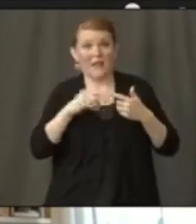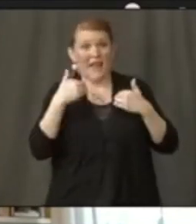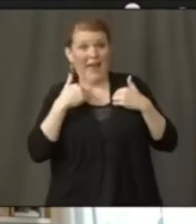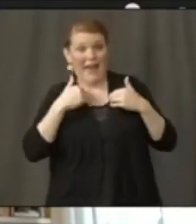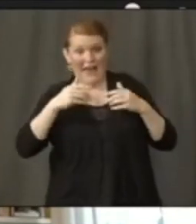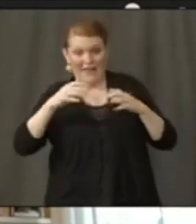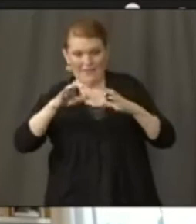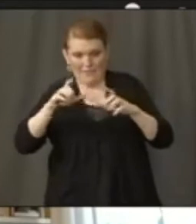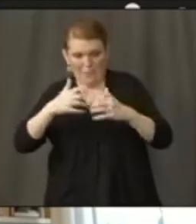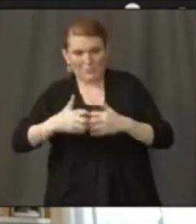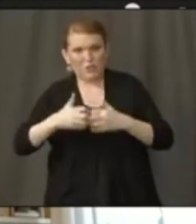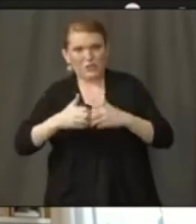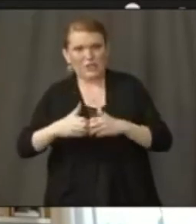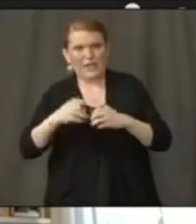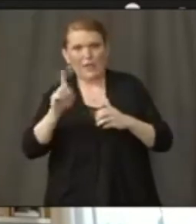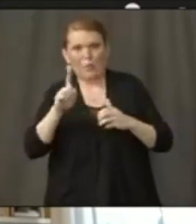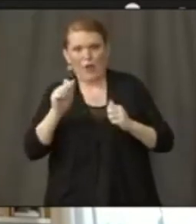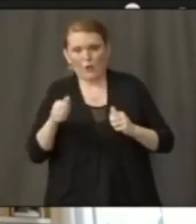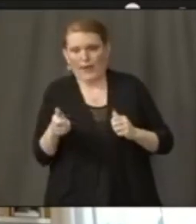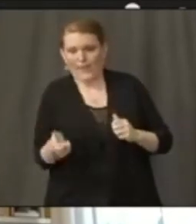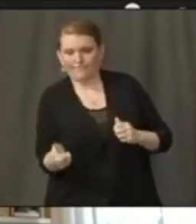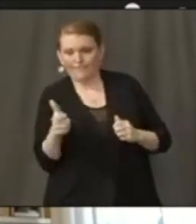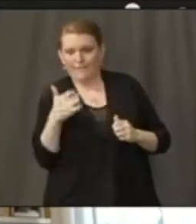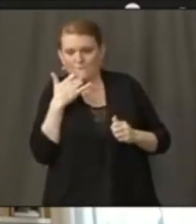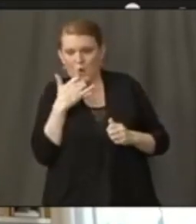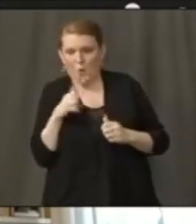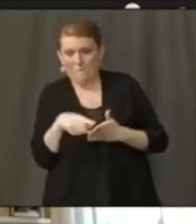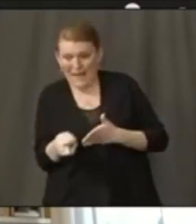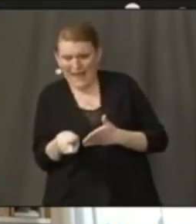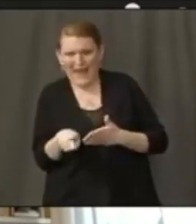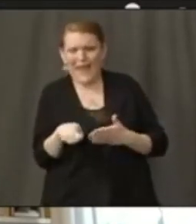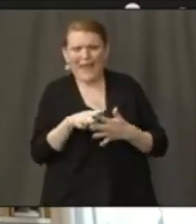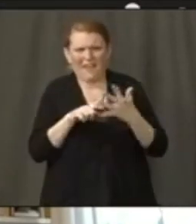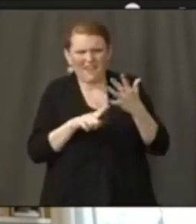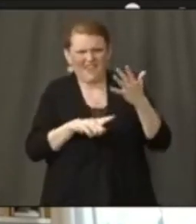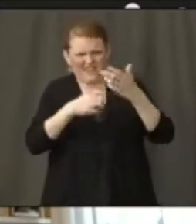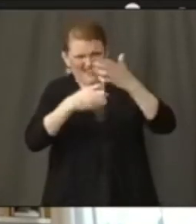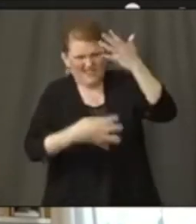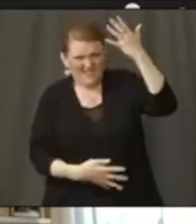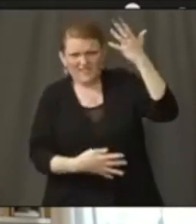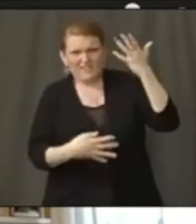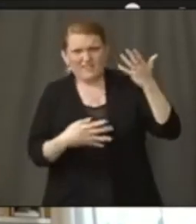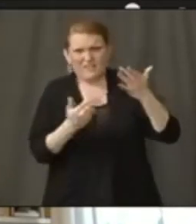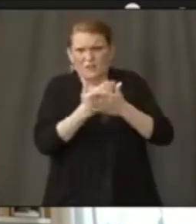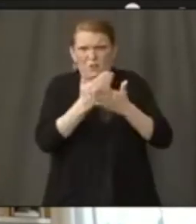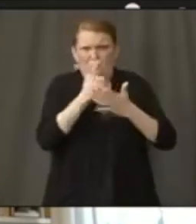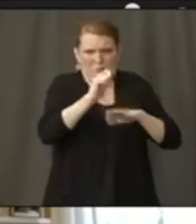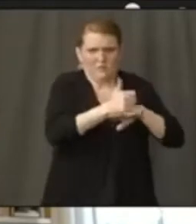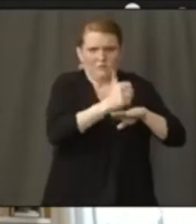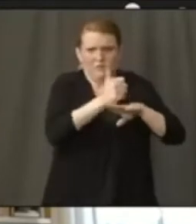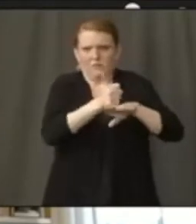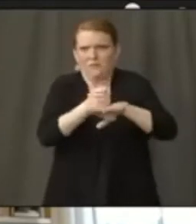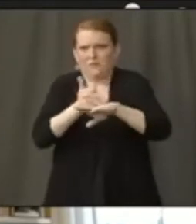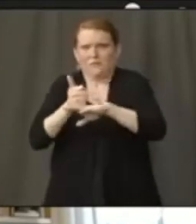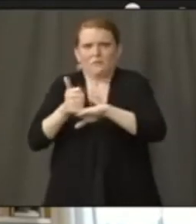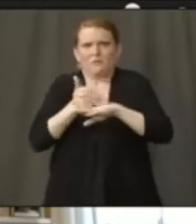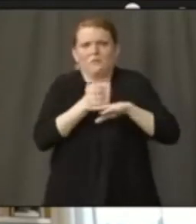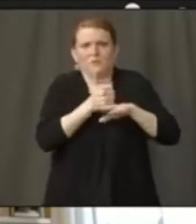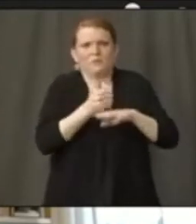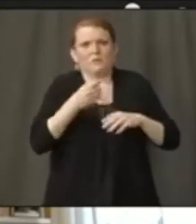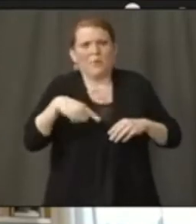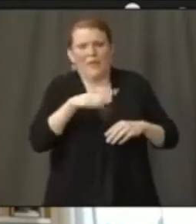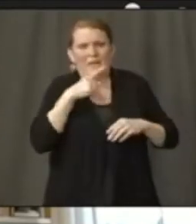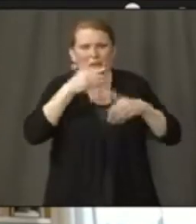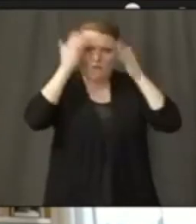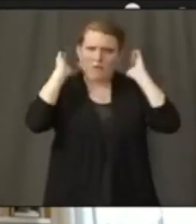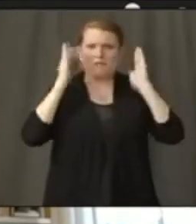all concerns that restaurants face. And I just reiterate again, as both the governor and Senator Formica